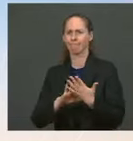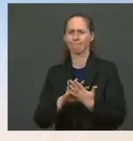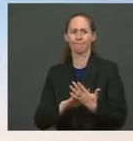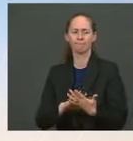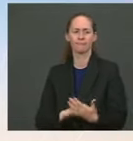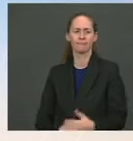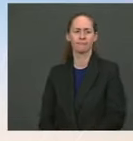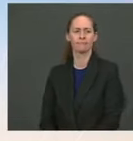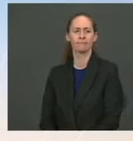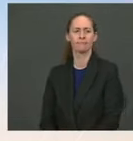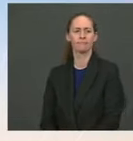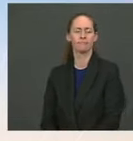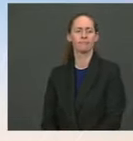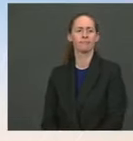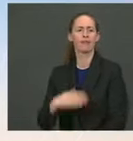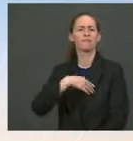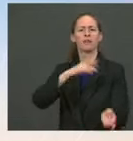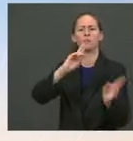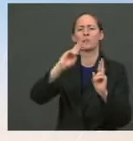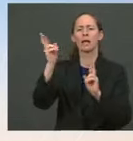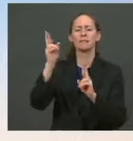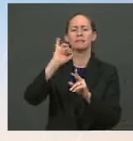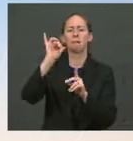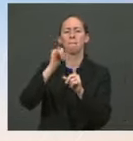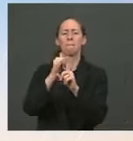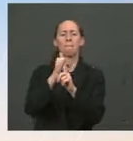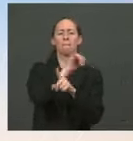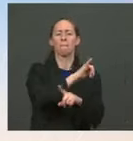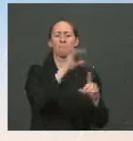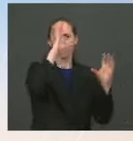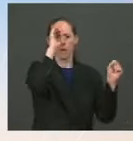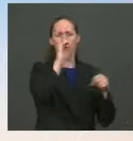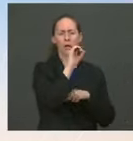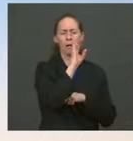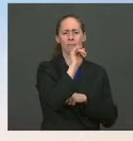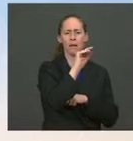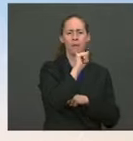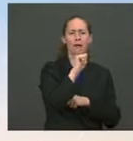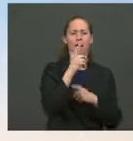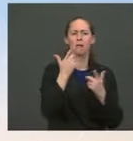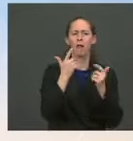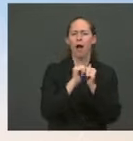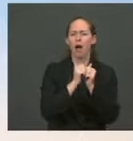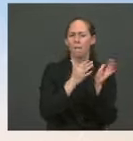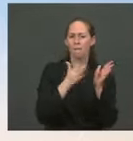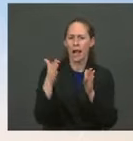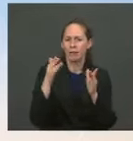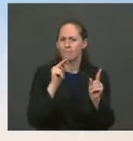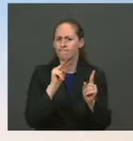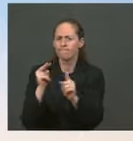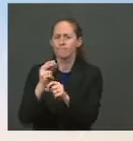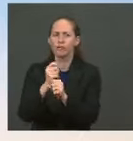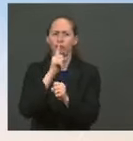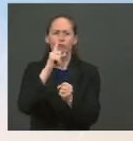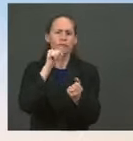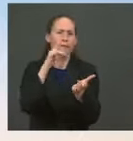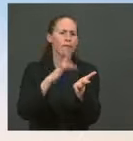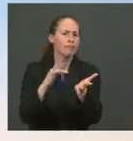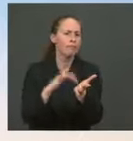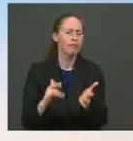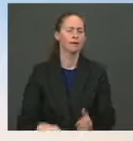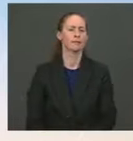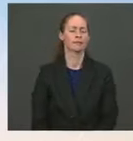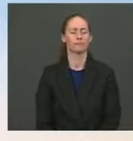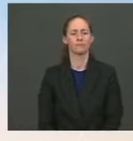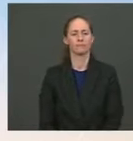him, and having the vice president oversee implementation, or any of those things on the table? Yeah, those are all great questions. As soon as, you know, we sign